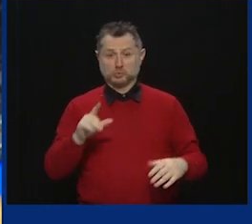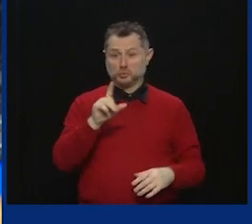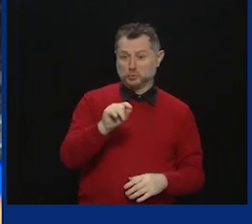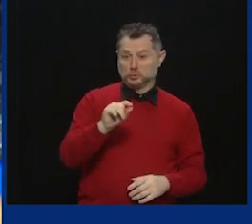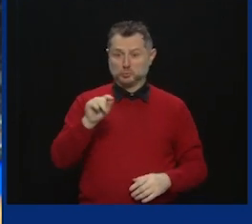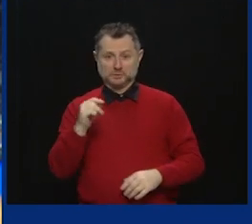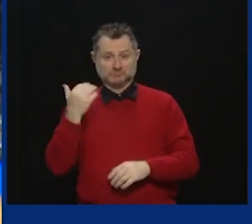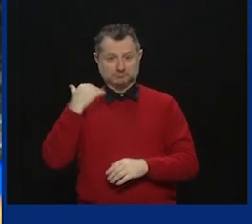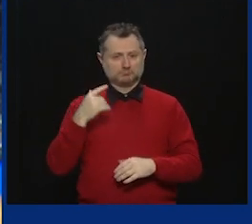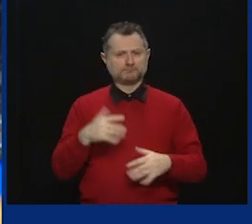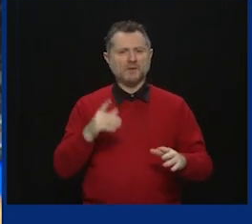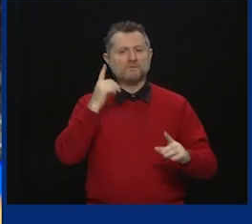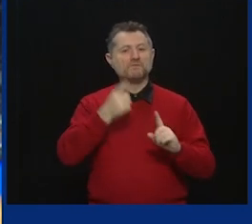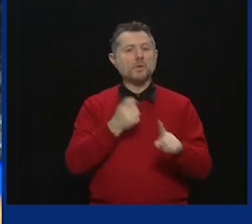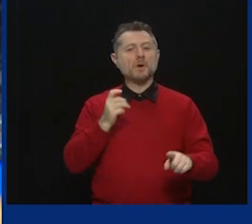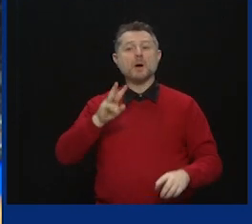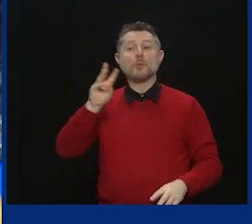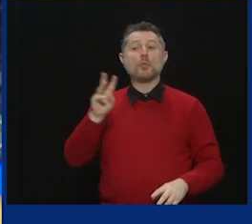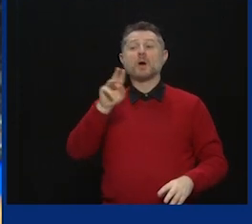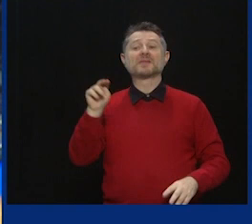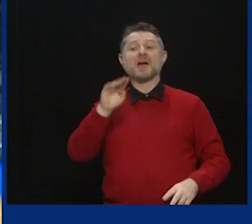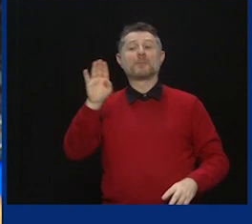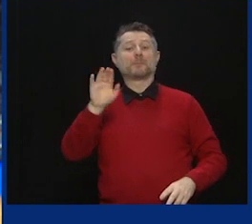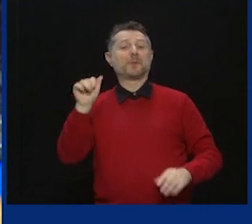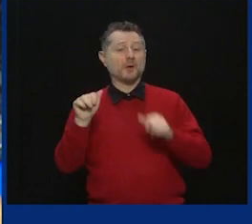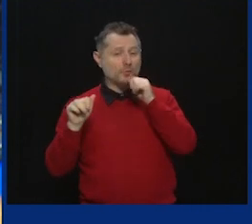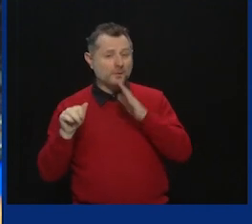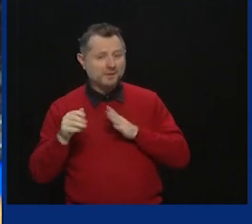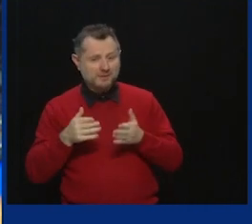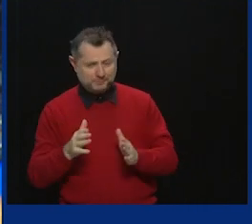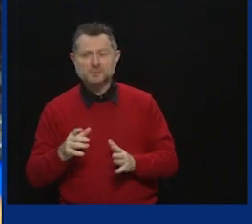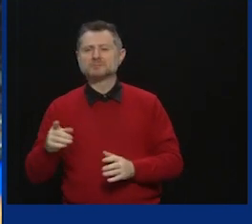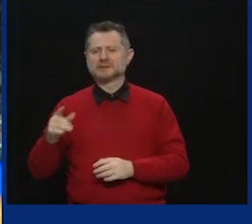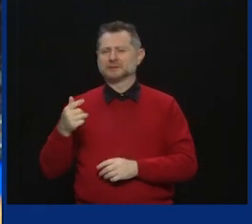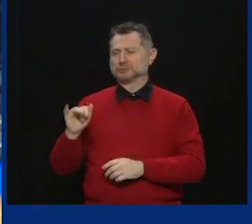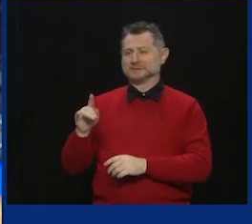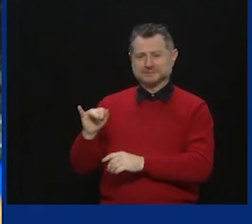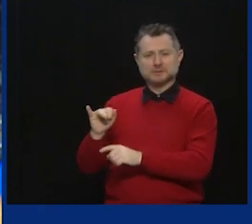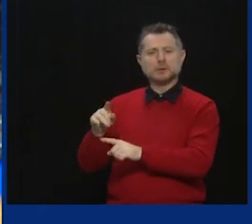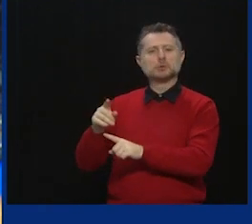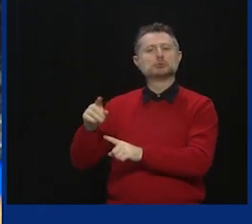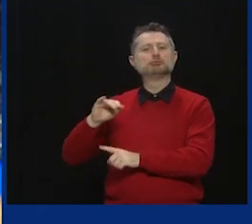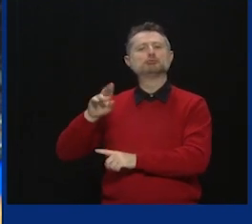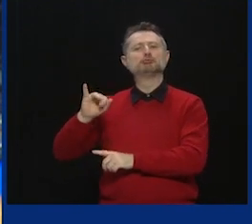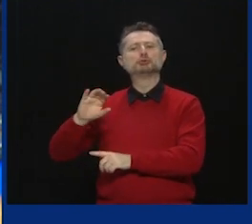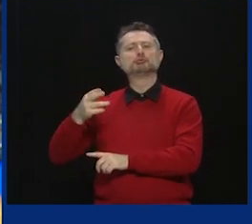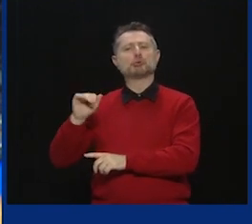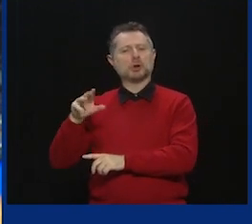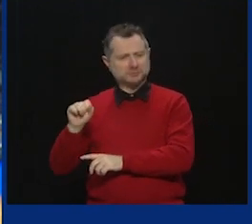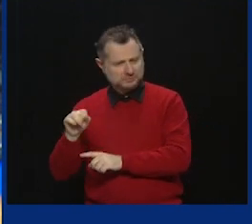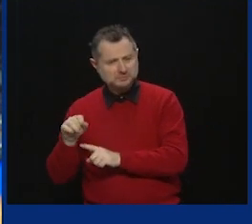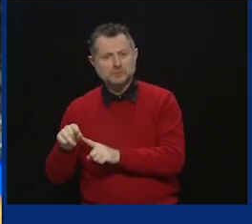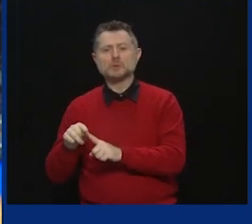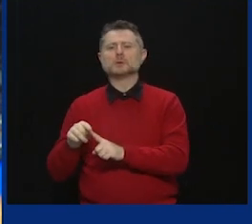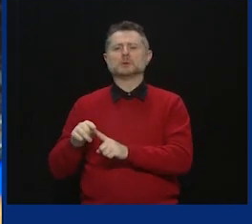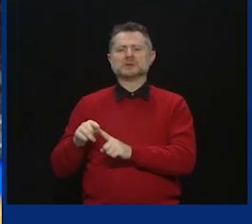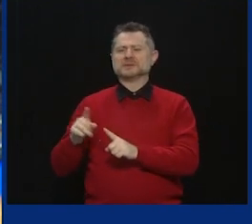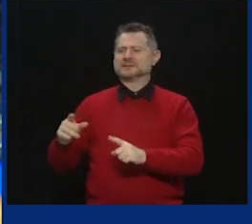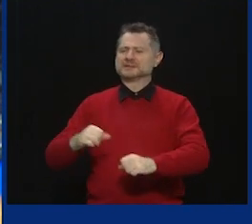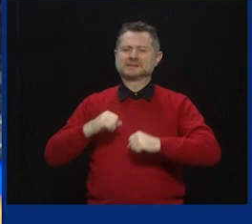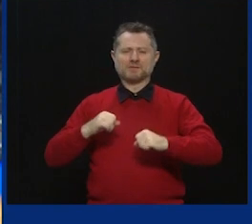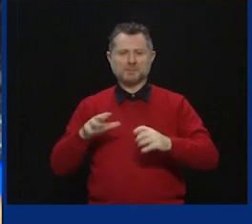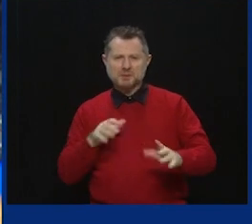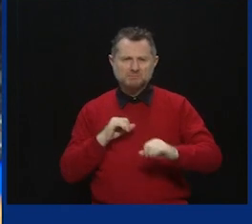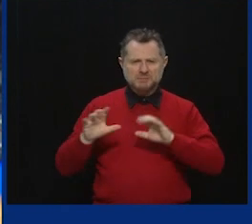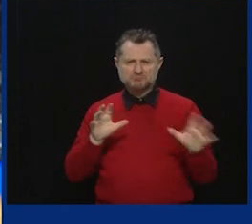applause. And Dede Richards, guard forward for New York Liberty as well, one of the breakout stars, WBCA Defensive Player of the Year. So we have